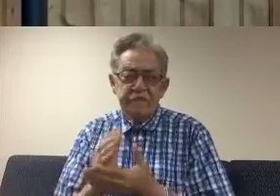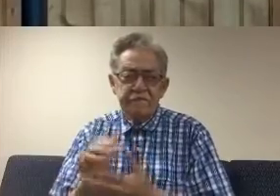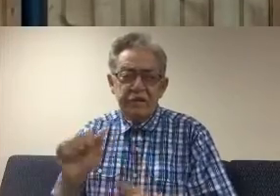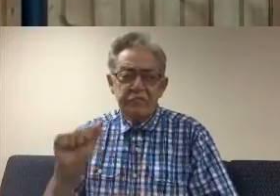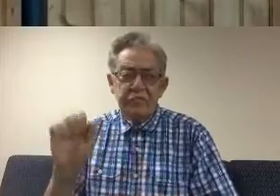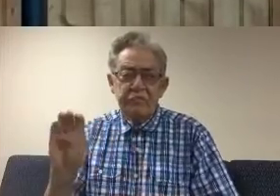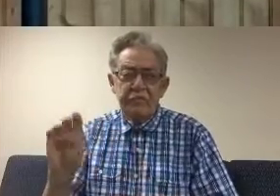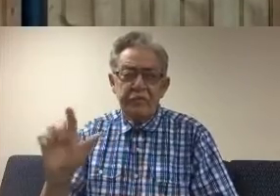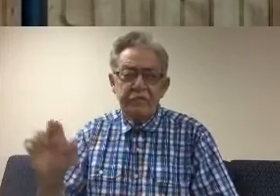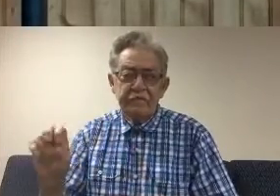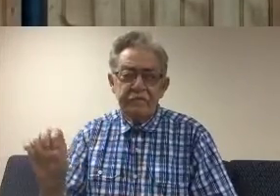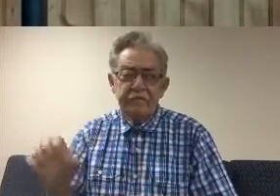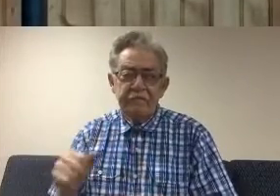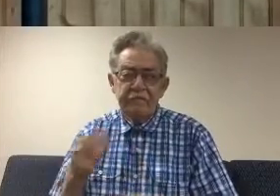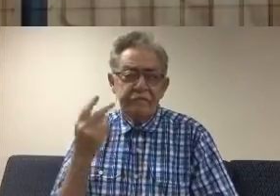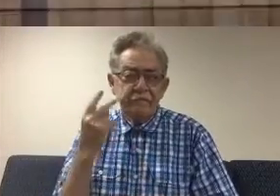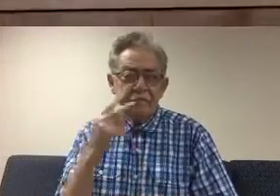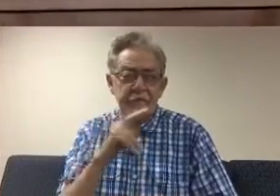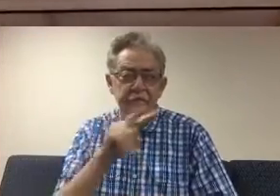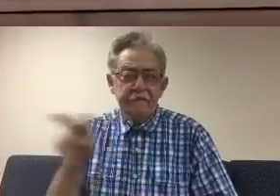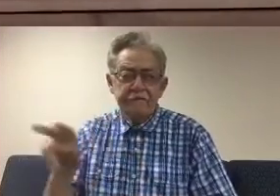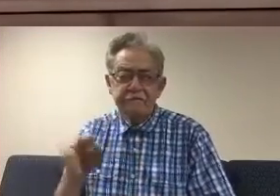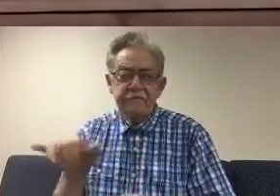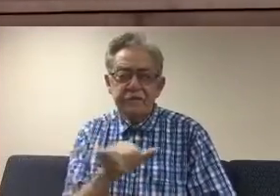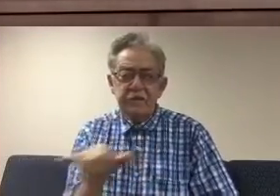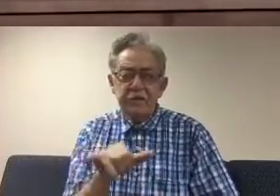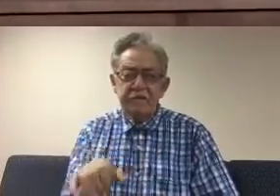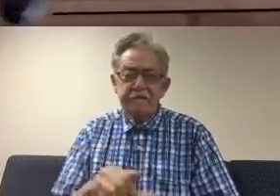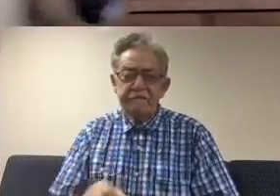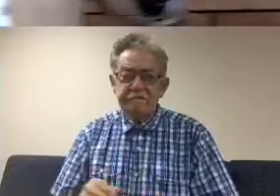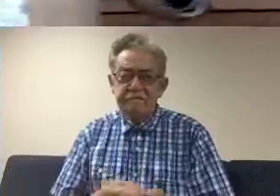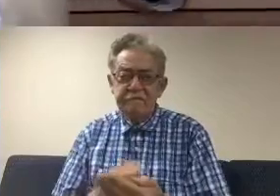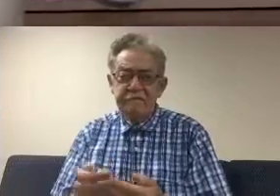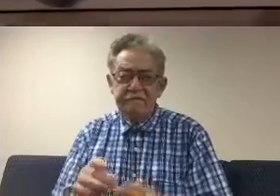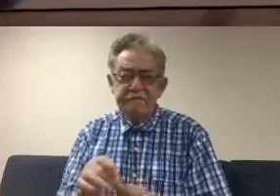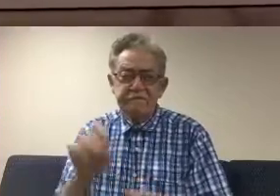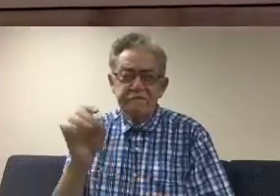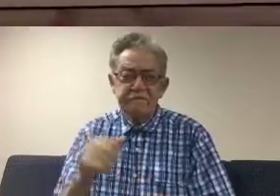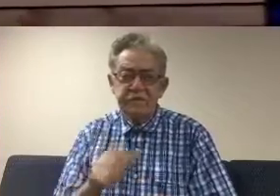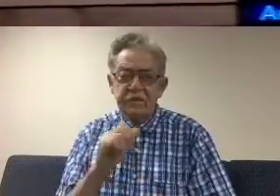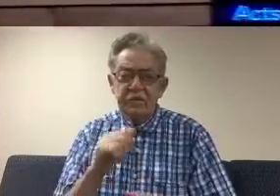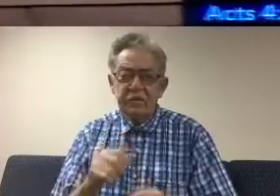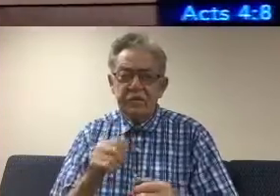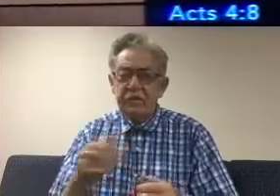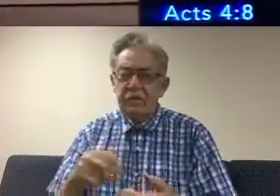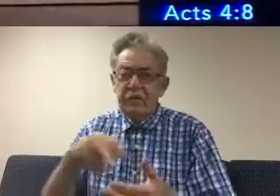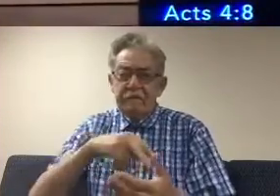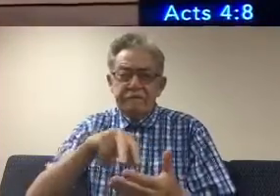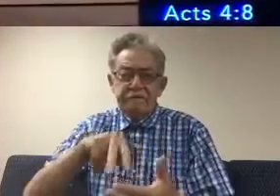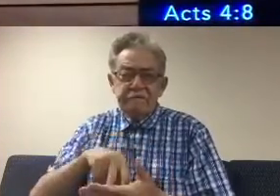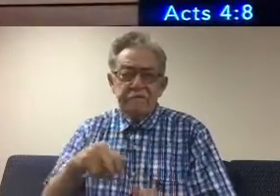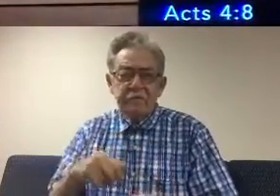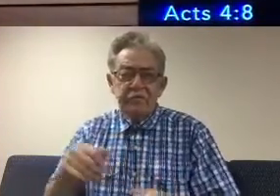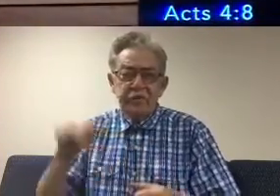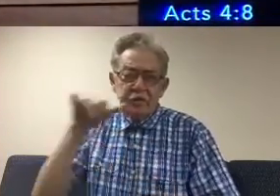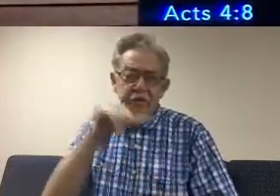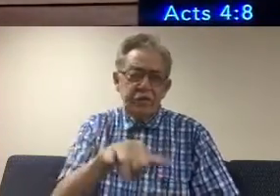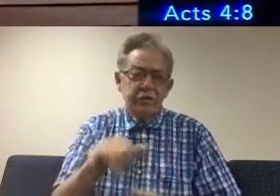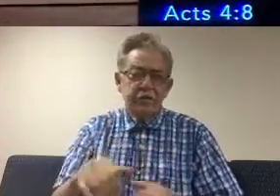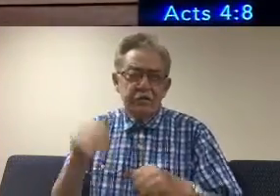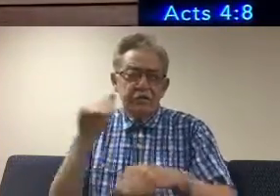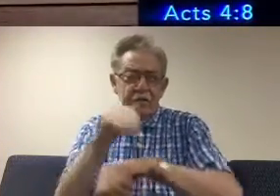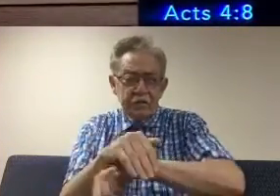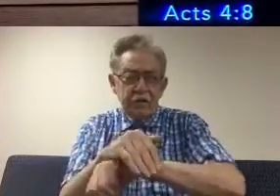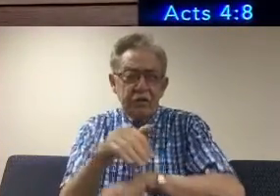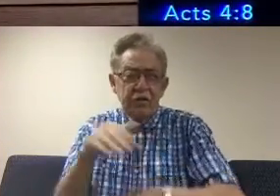thought, because if we thought the Holy Spirit was going to be unstoppable, we wouldn't be spending a night in jail. But these